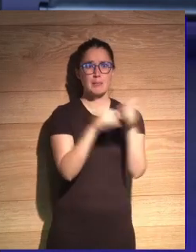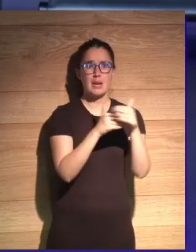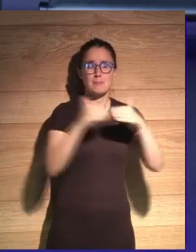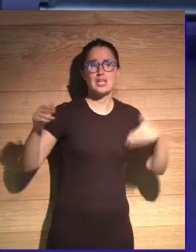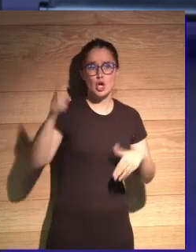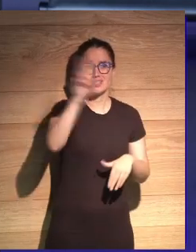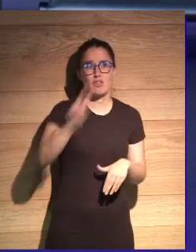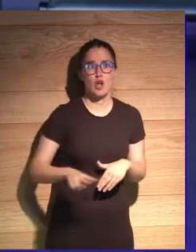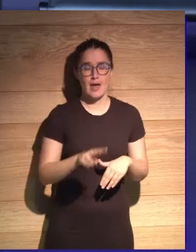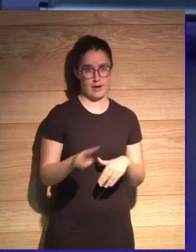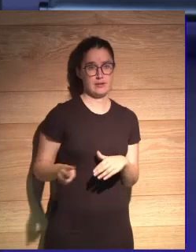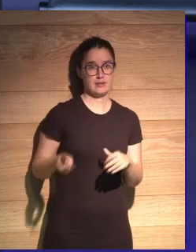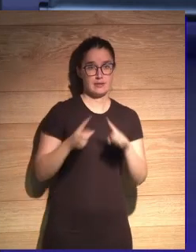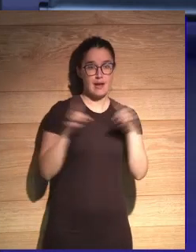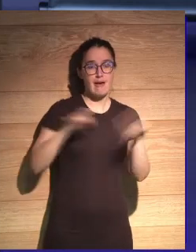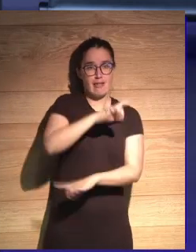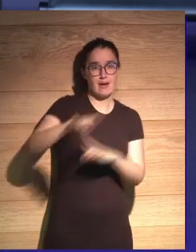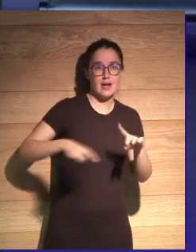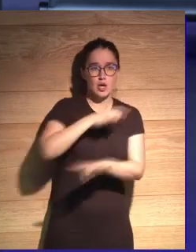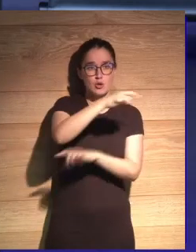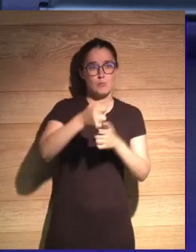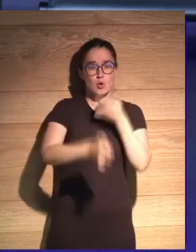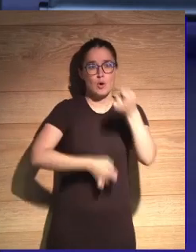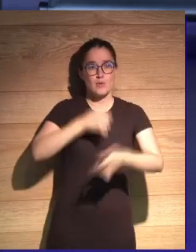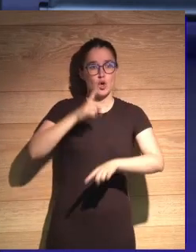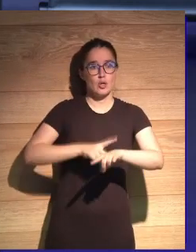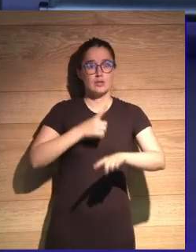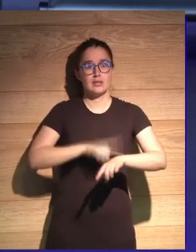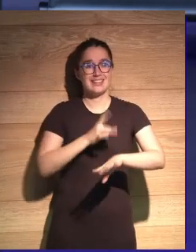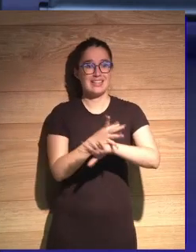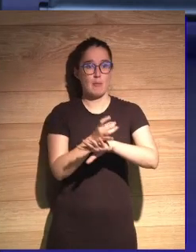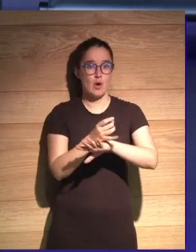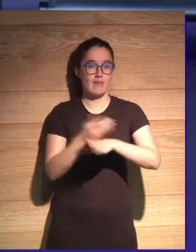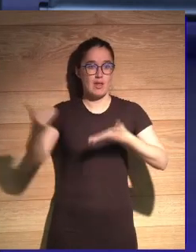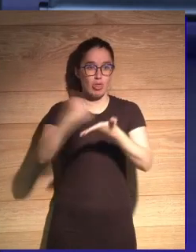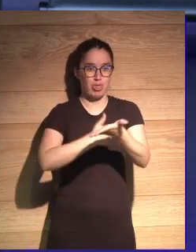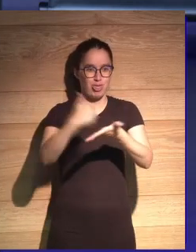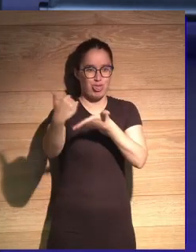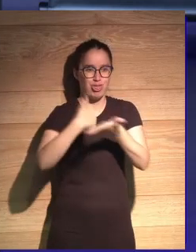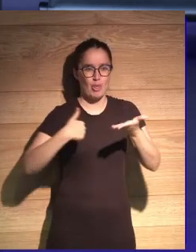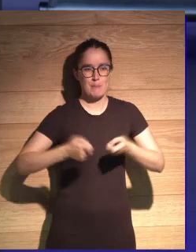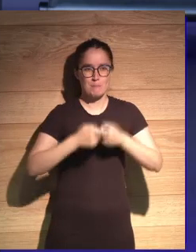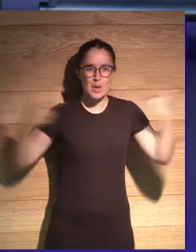become a global industry of $6 billion a year.